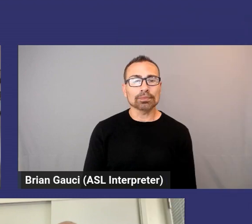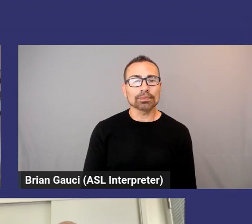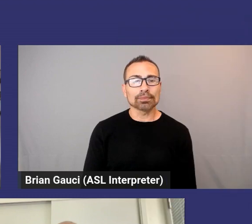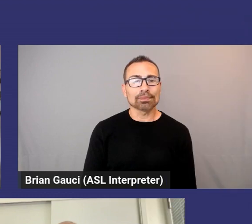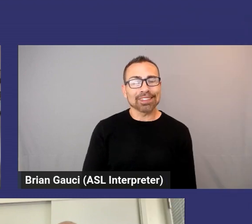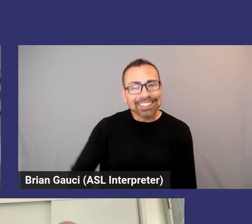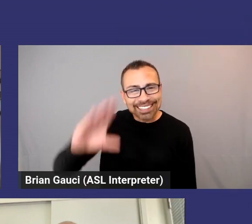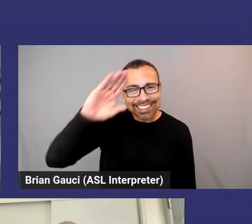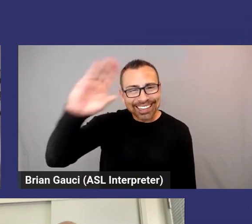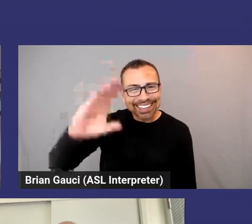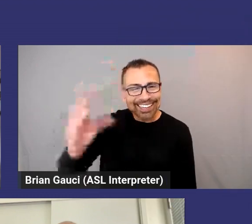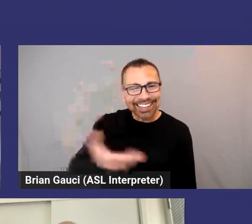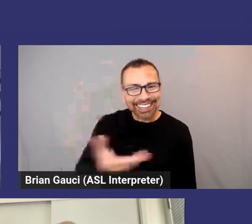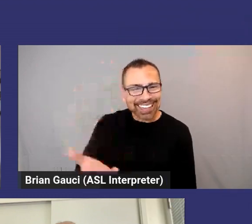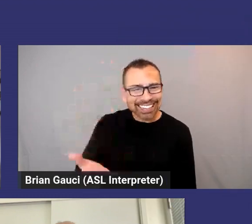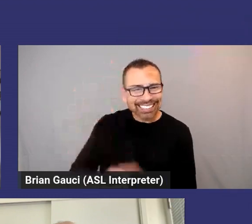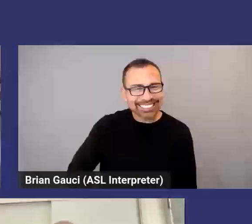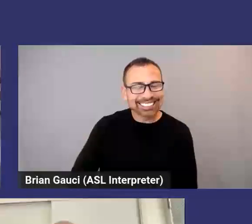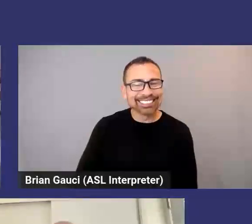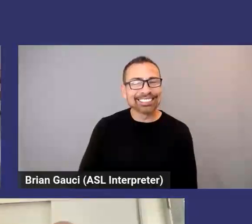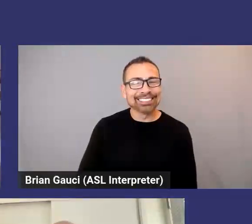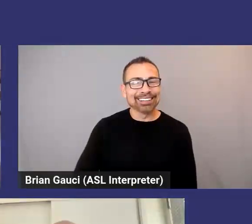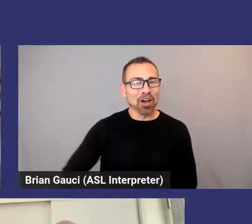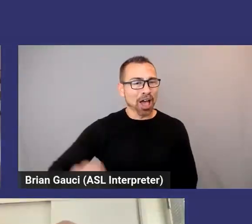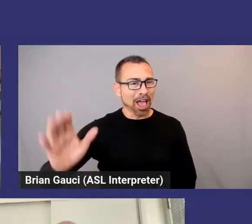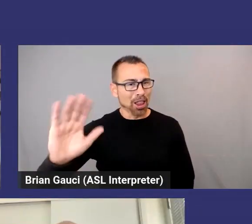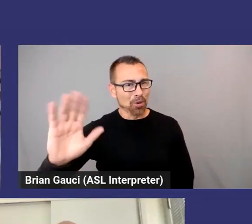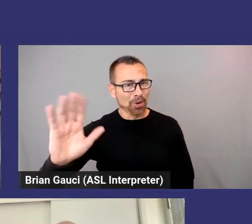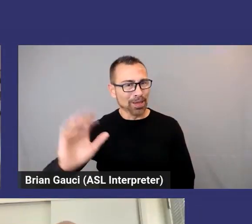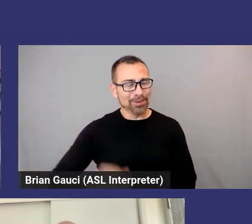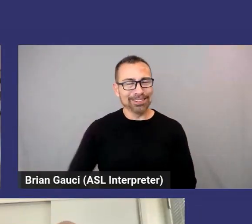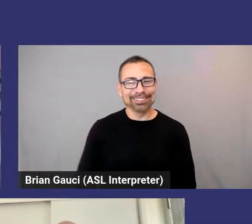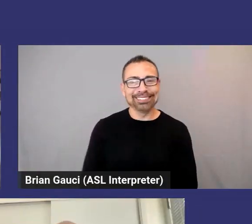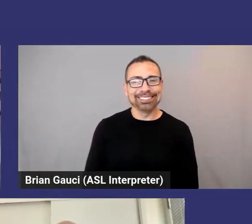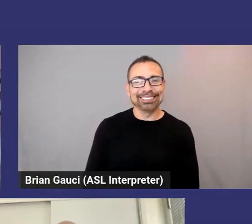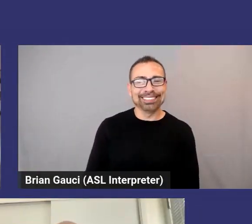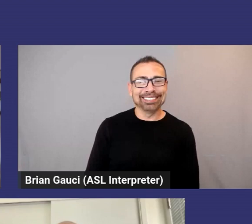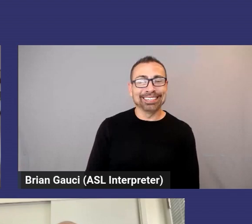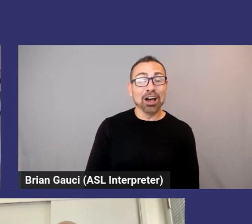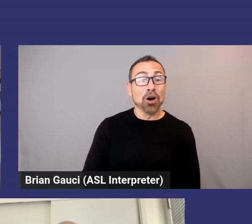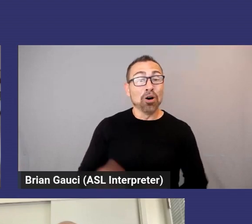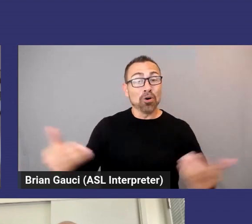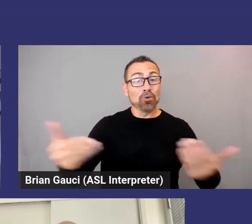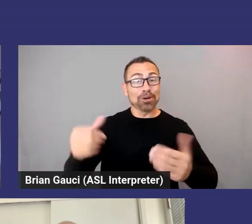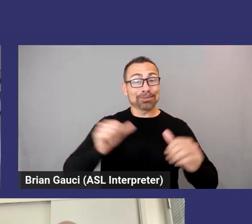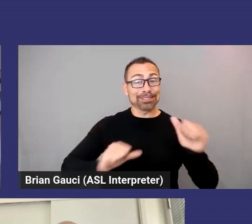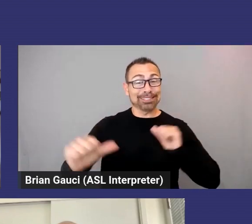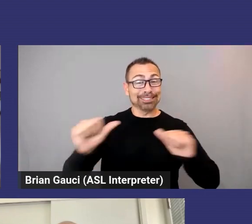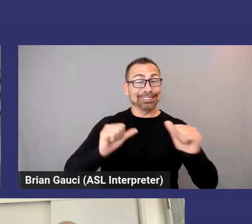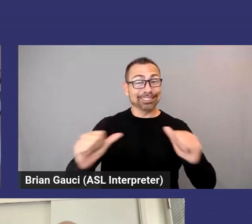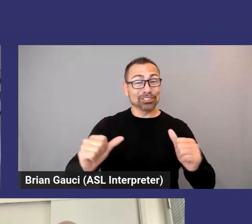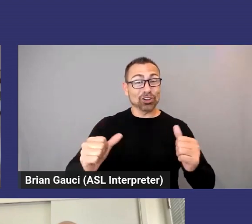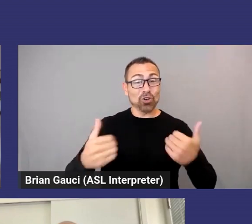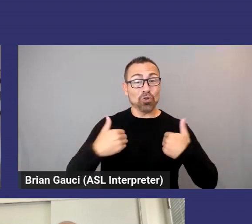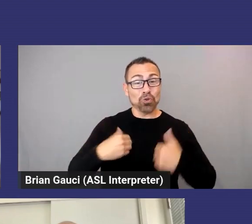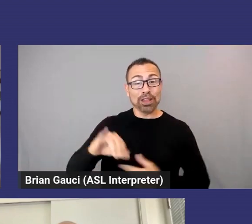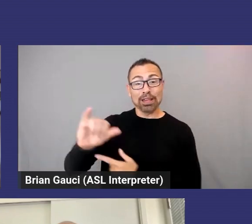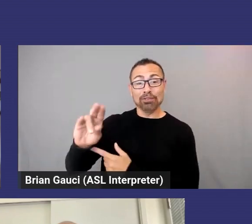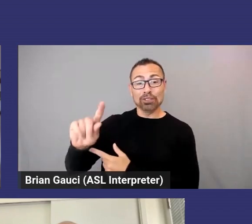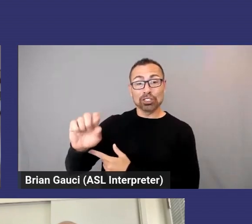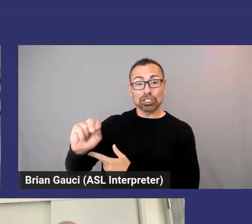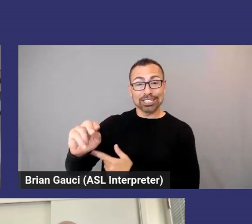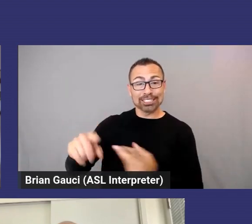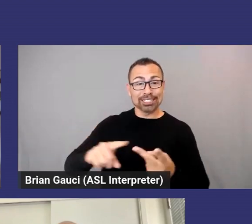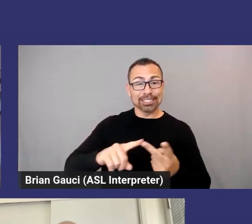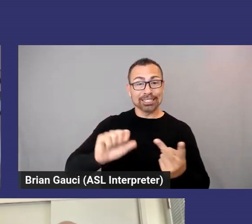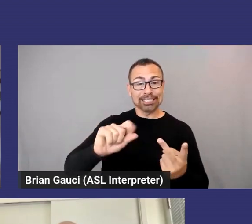Hey guys. Hello, hello. So welcome to the show, guys. We've got Justin and Satish with us. It's